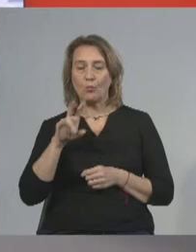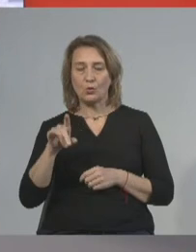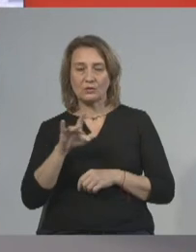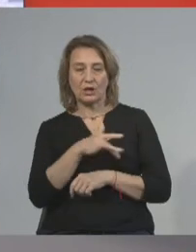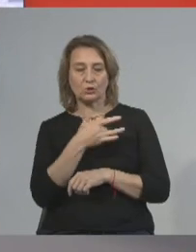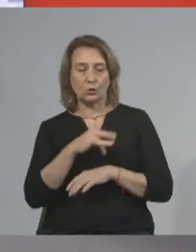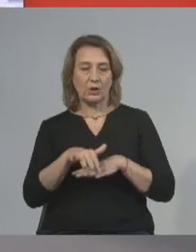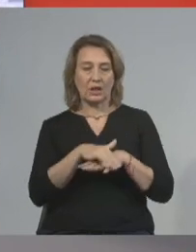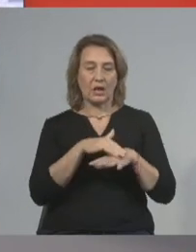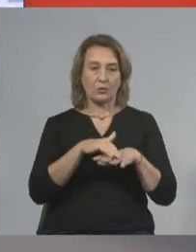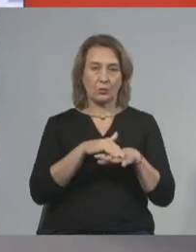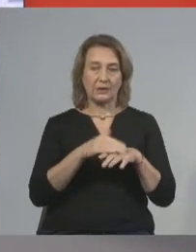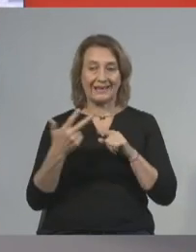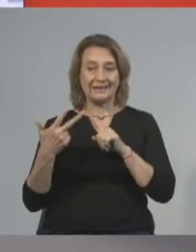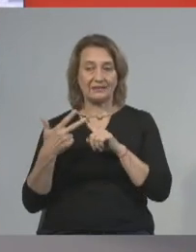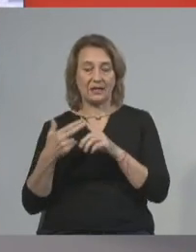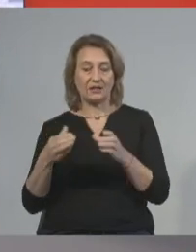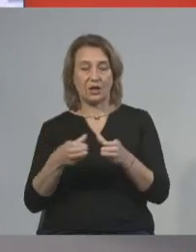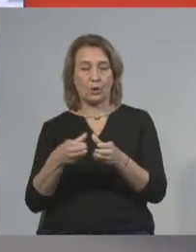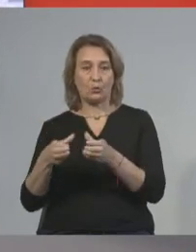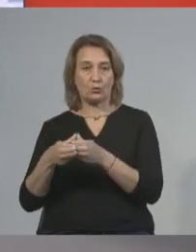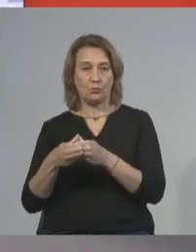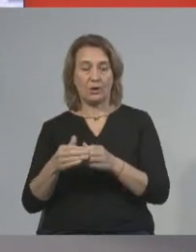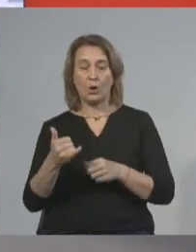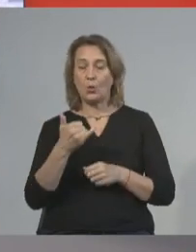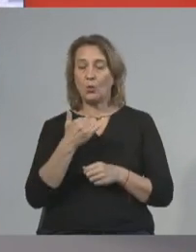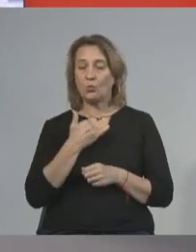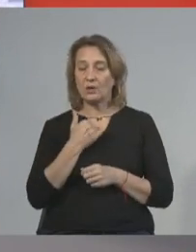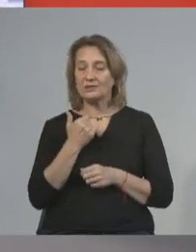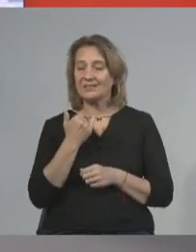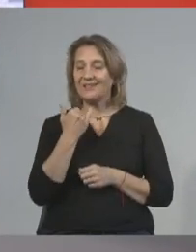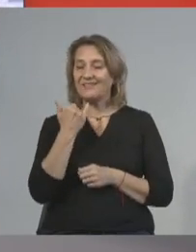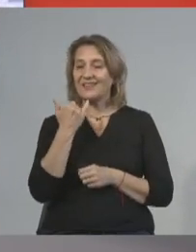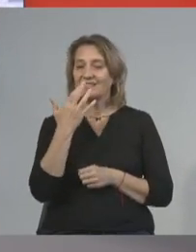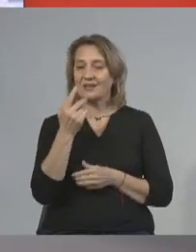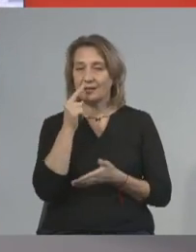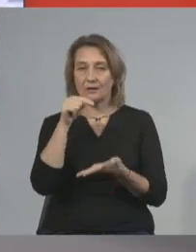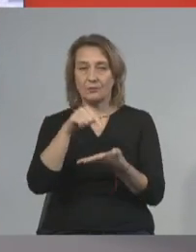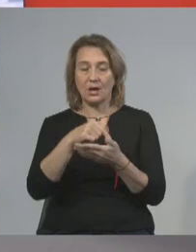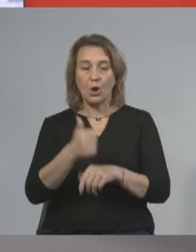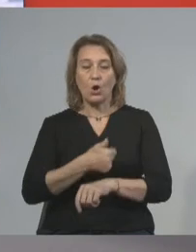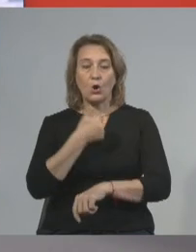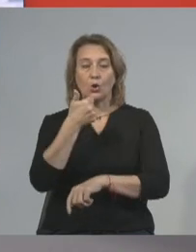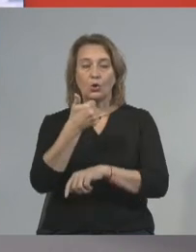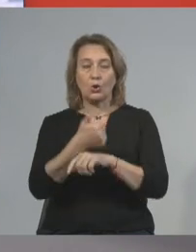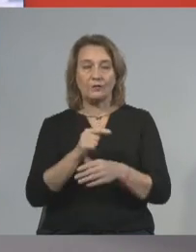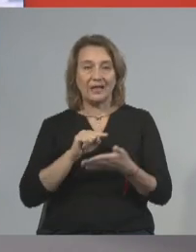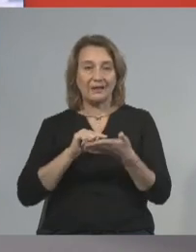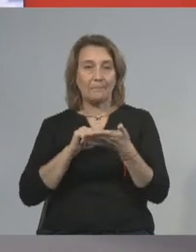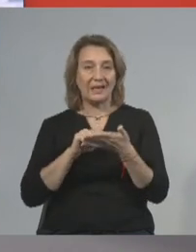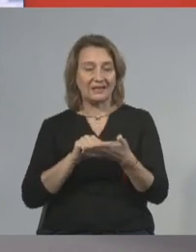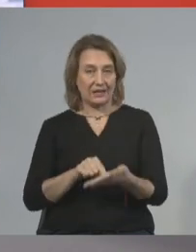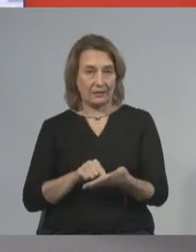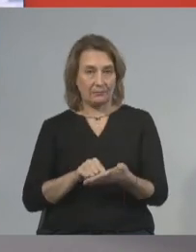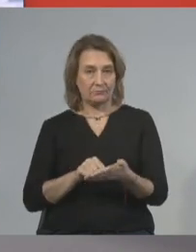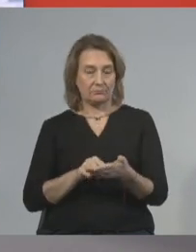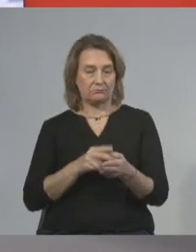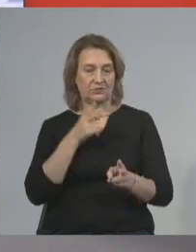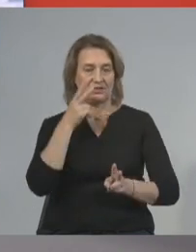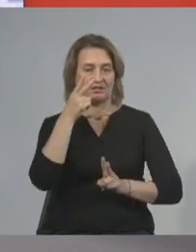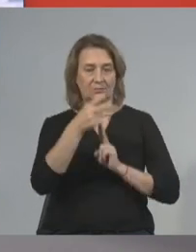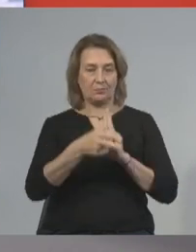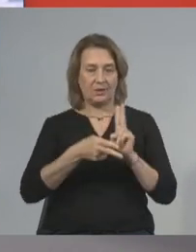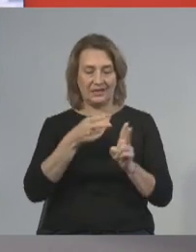deputies from the servant of the people they work with another group of people but the